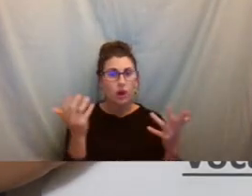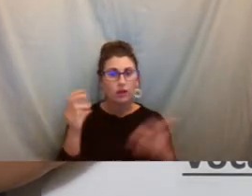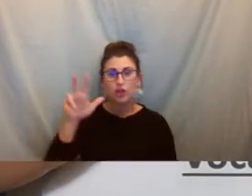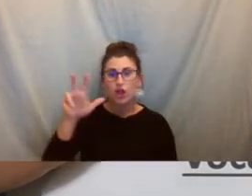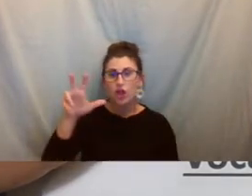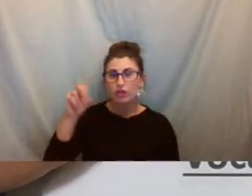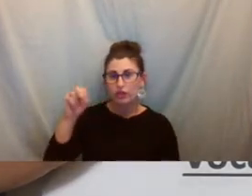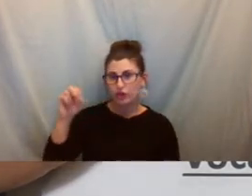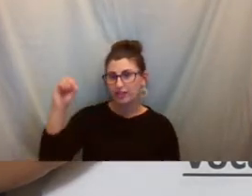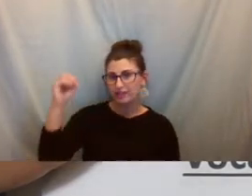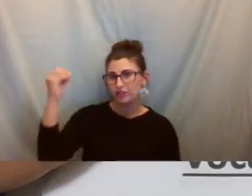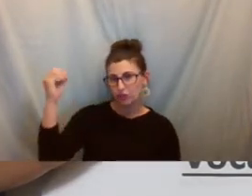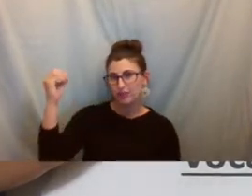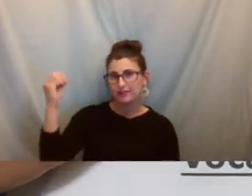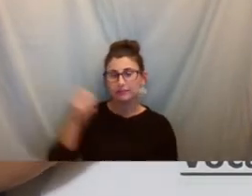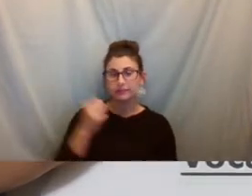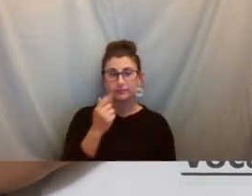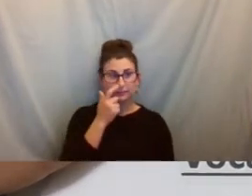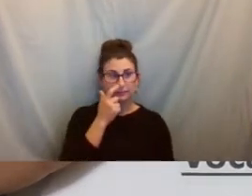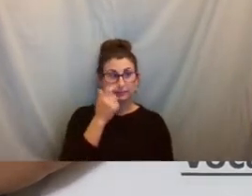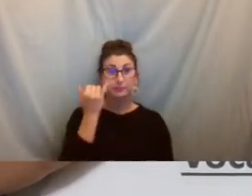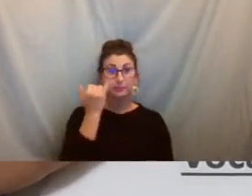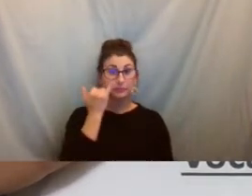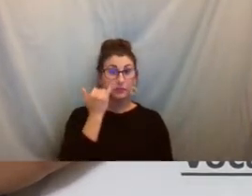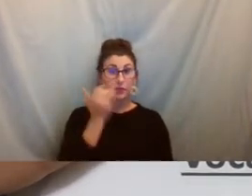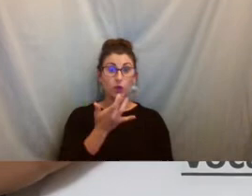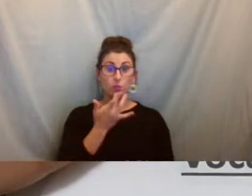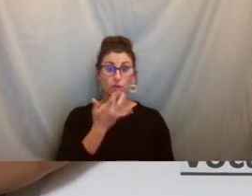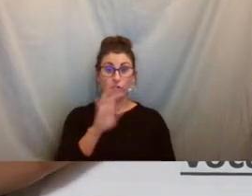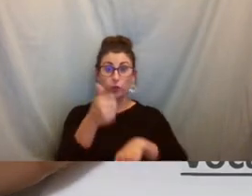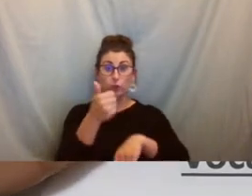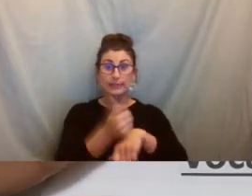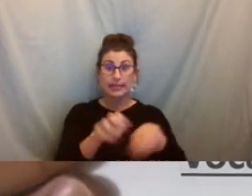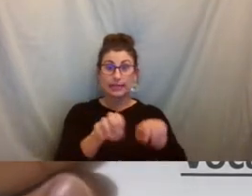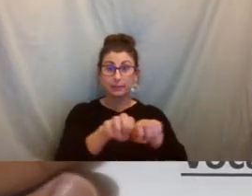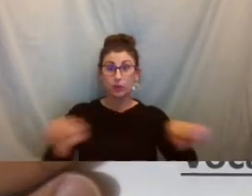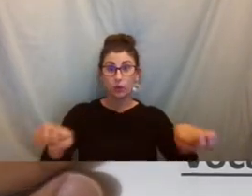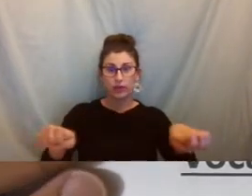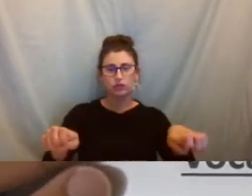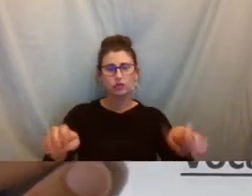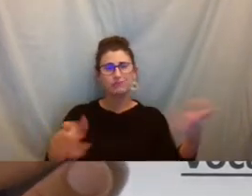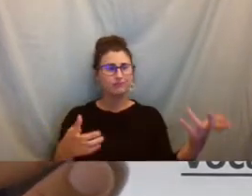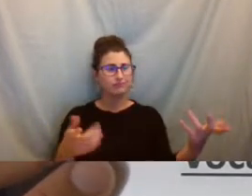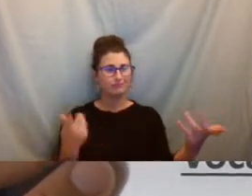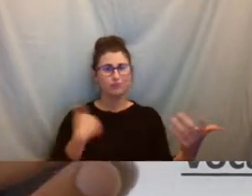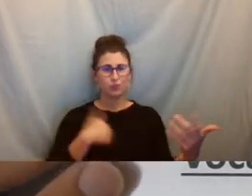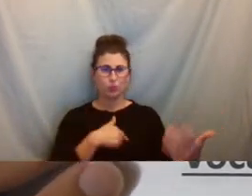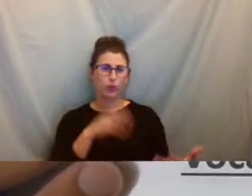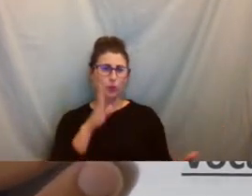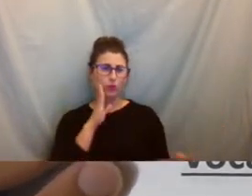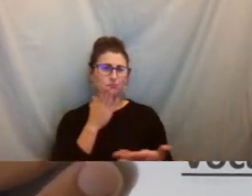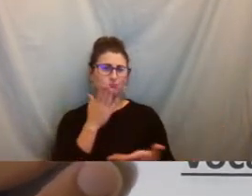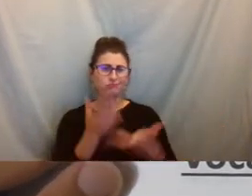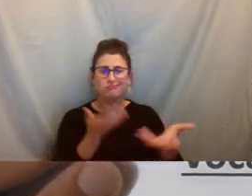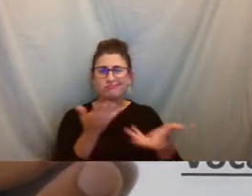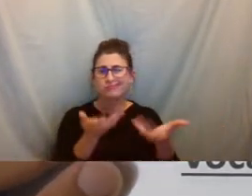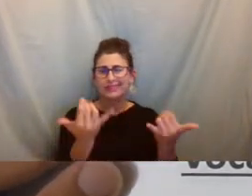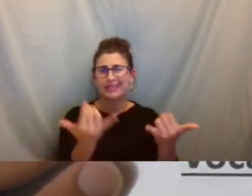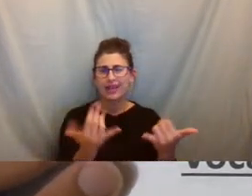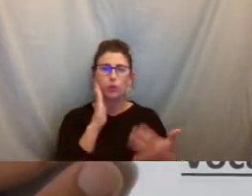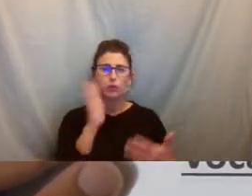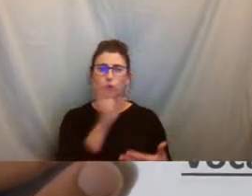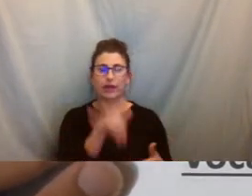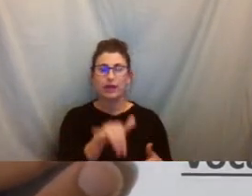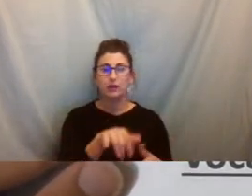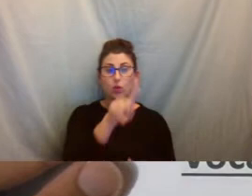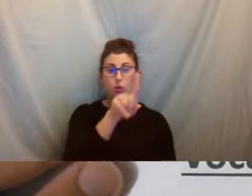degrees. All right, and if you want to make an equation out of that, which is pretty much what we're going to be dealing with today,